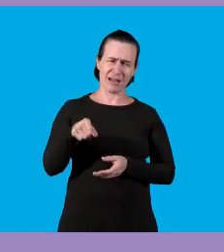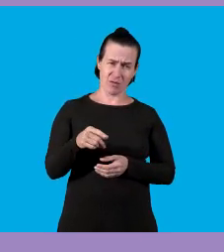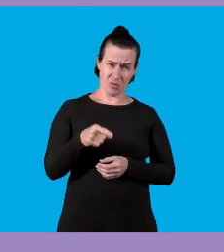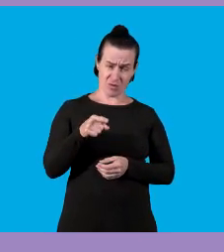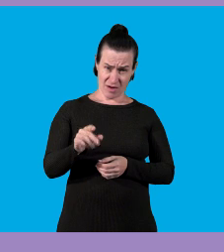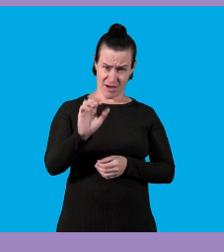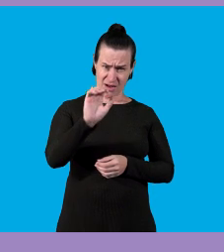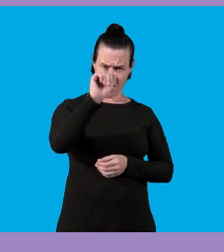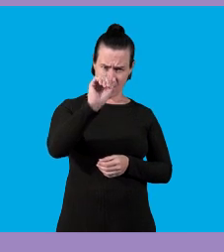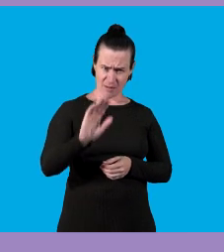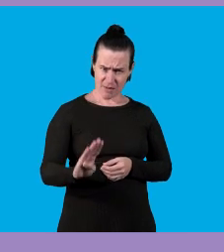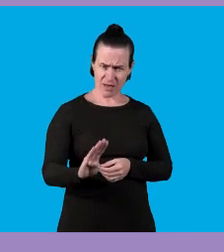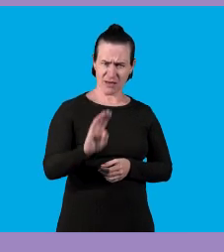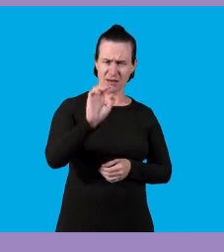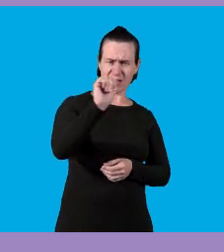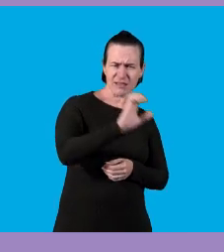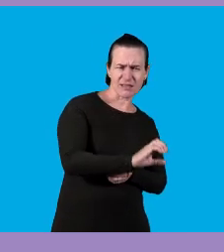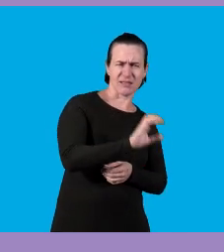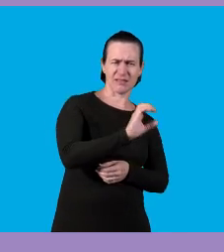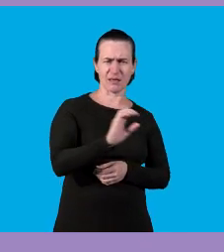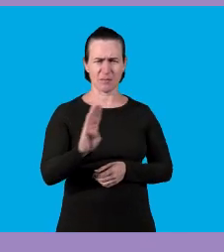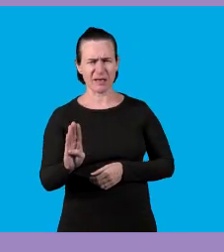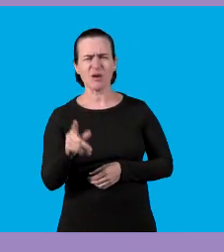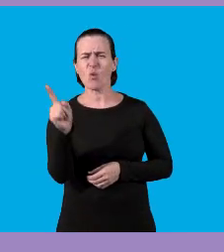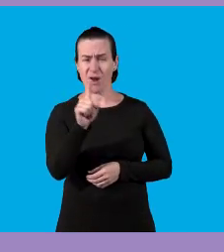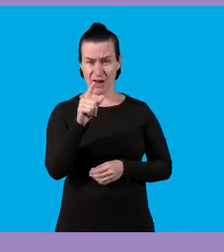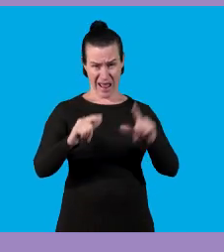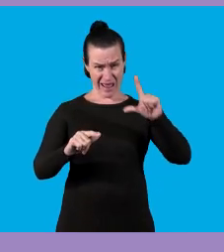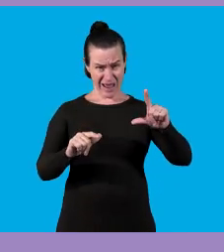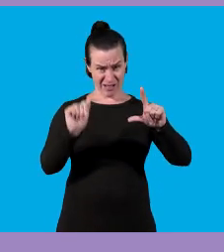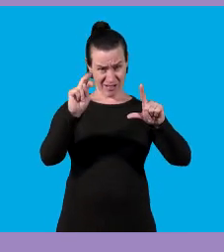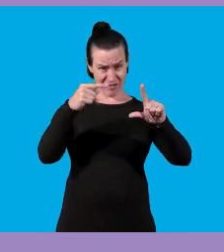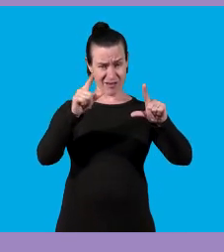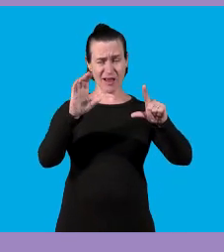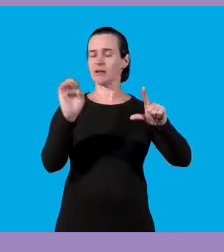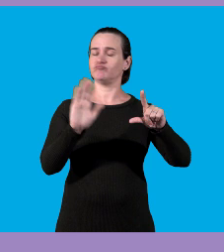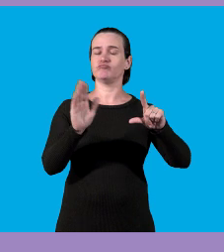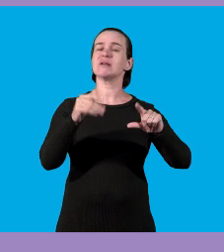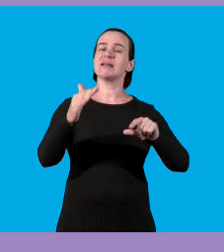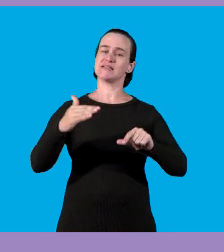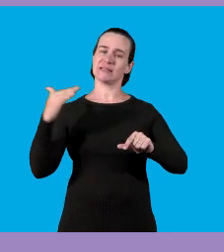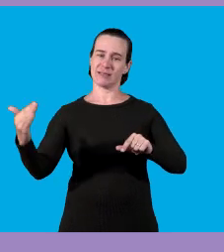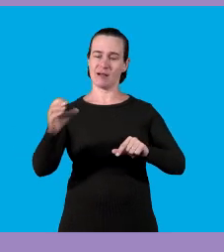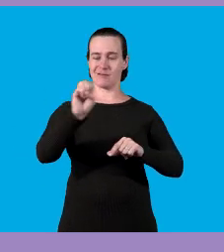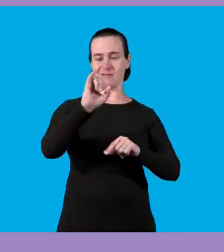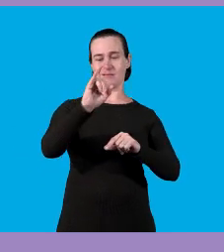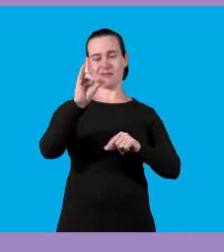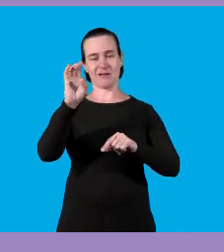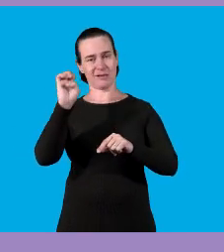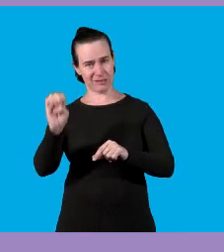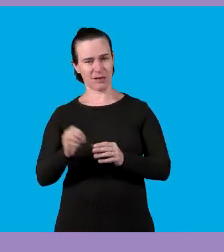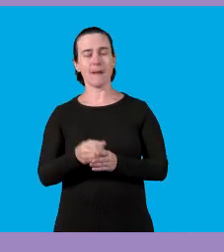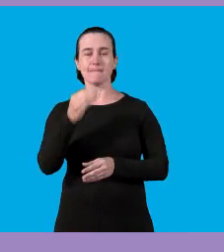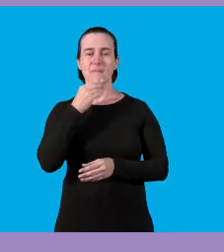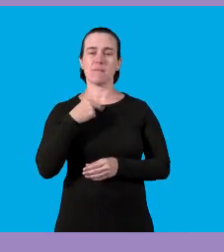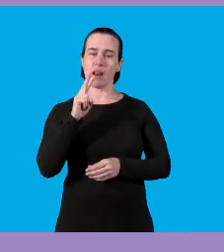AB is a side, AC is a side, CB is a side. So therefore, I'm looking at sides of triangle, of the